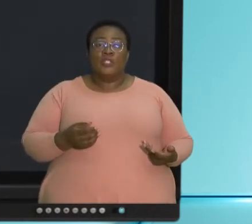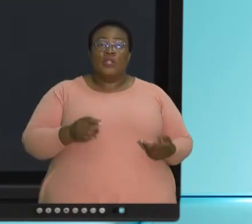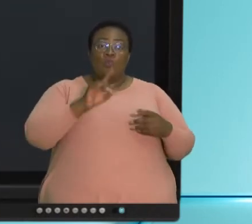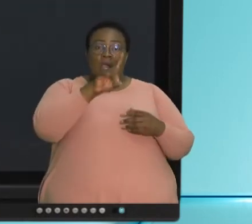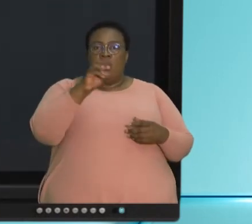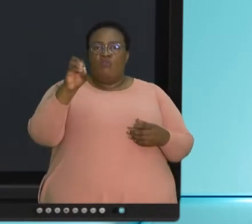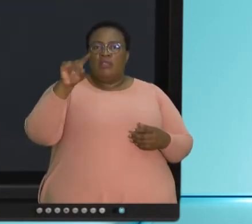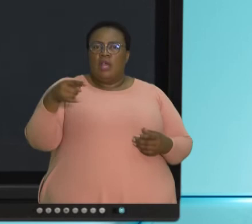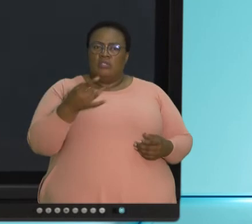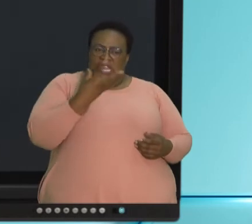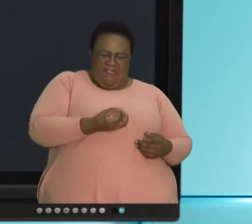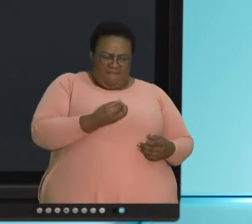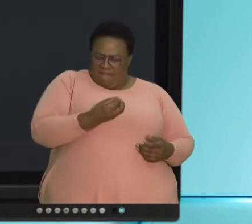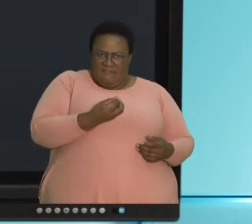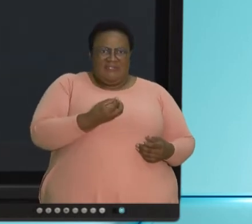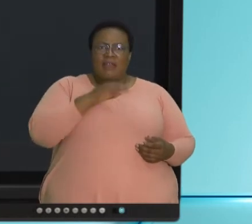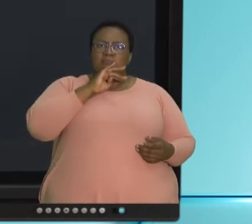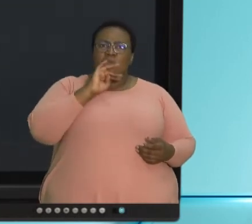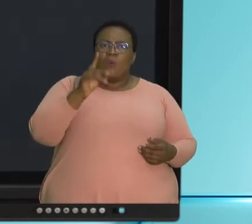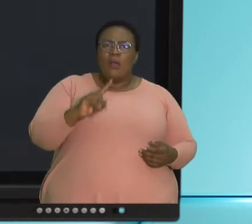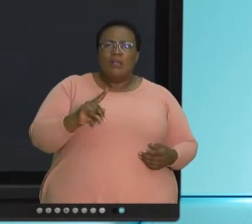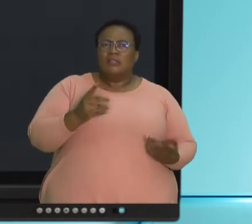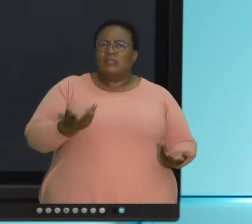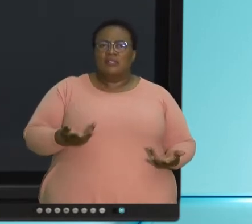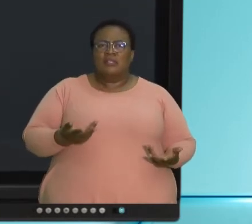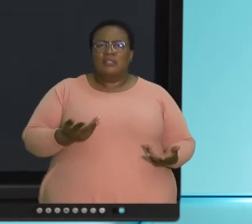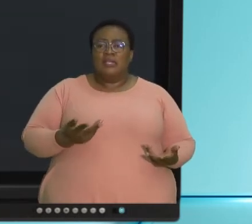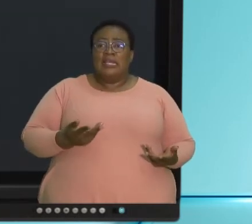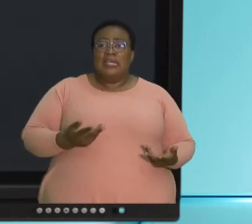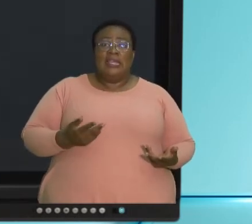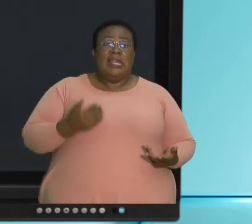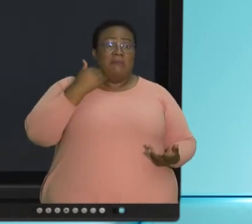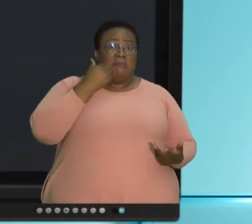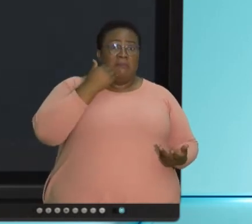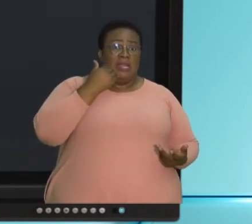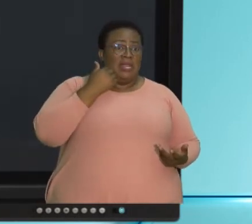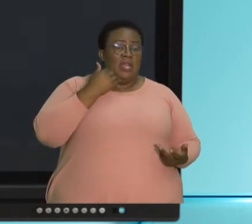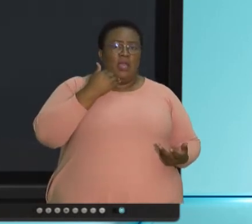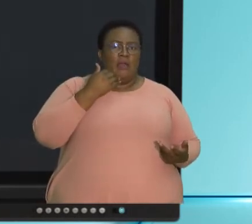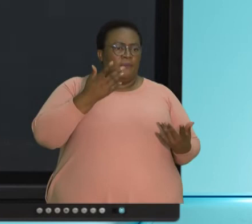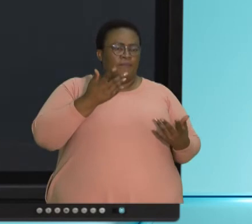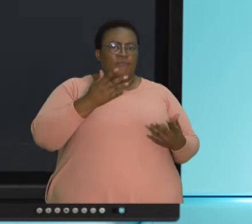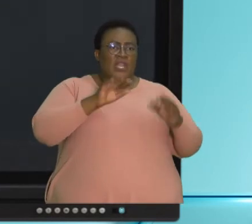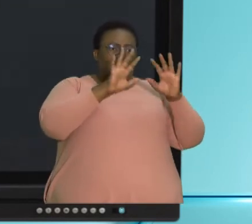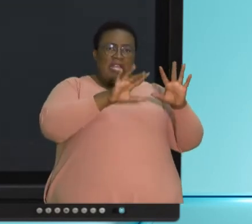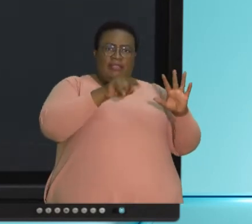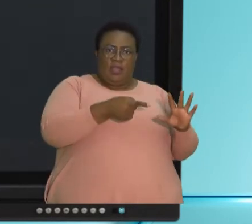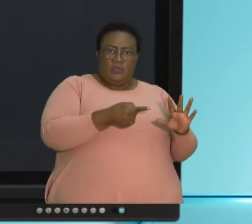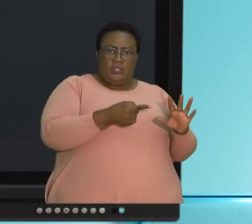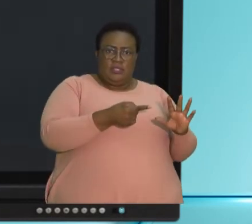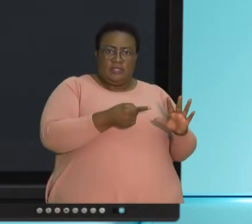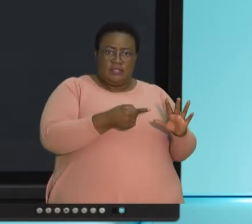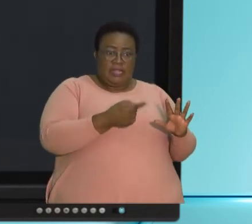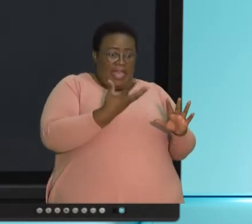100,000? What does it mean to have money? Does it mean if you get 10,000 and you spend 10,000, you have